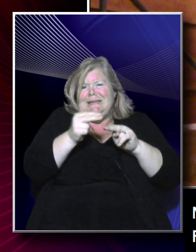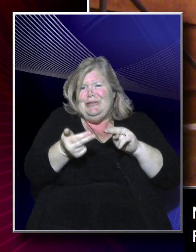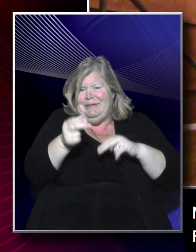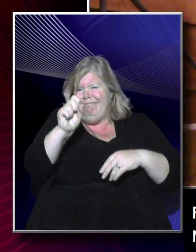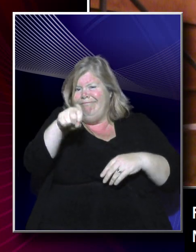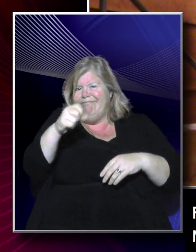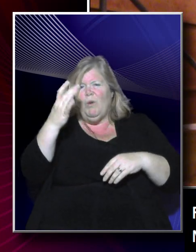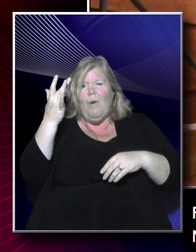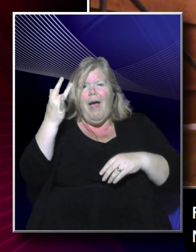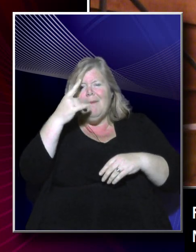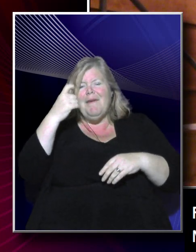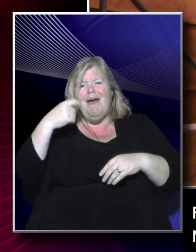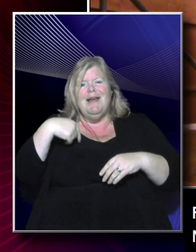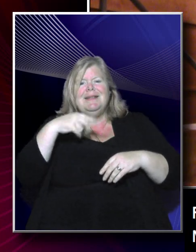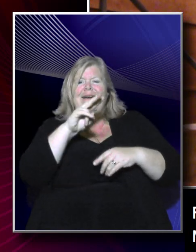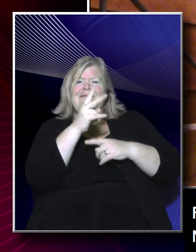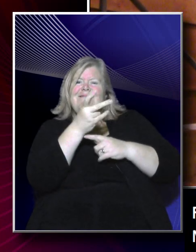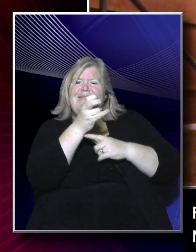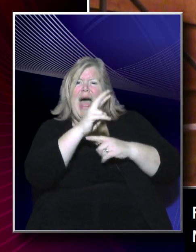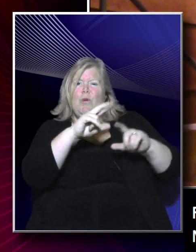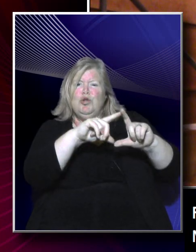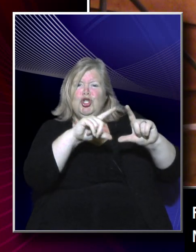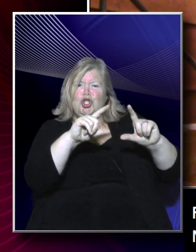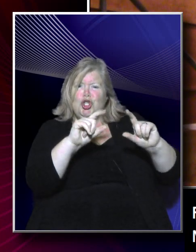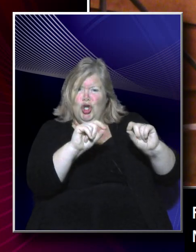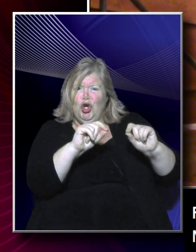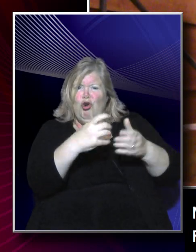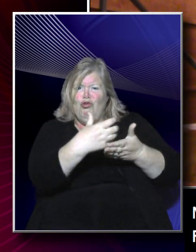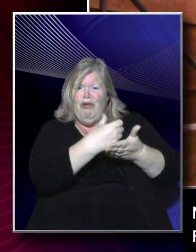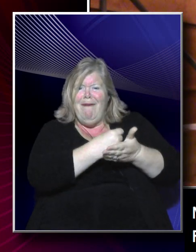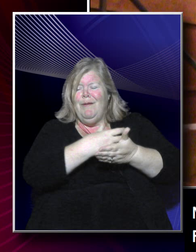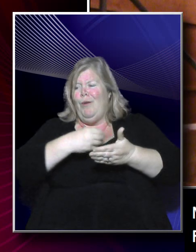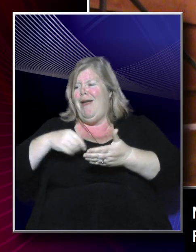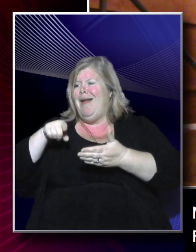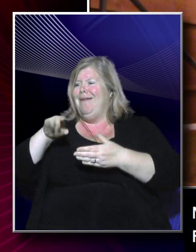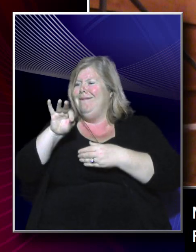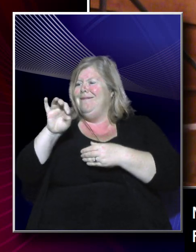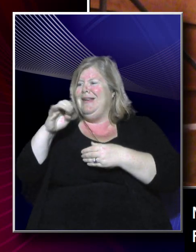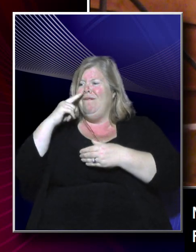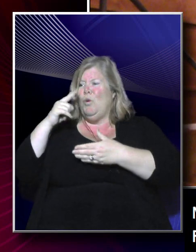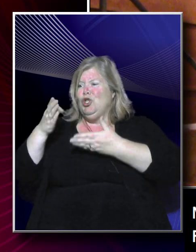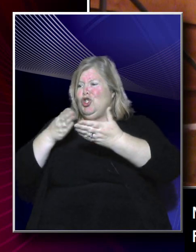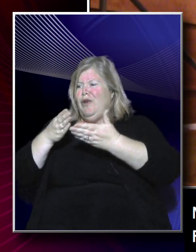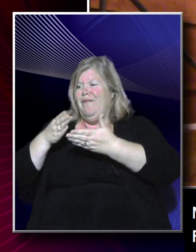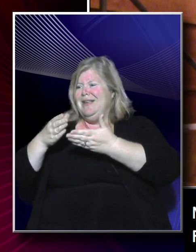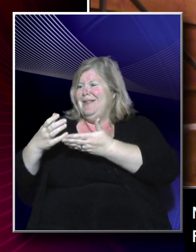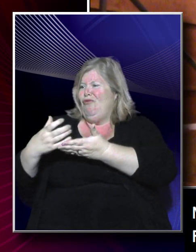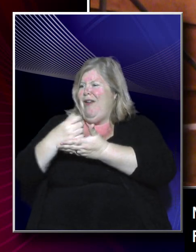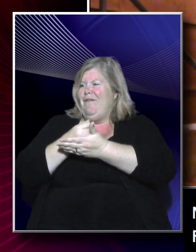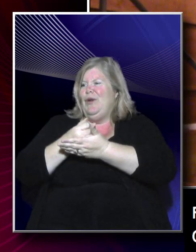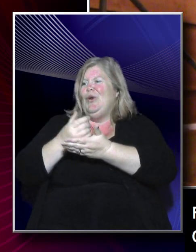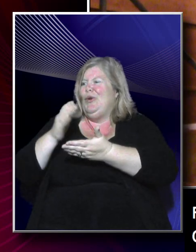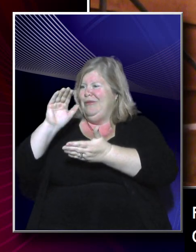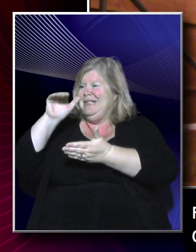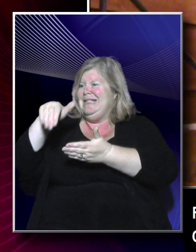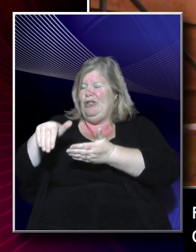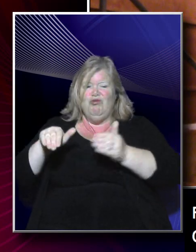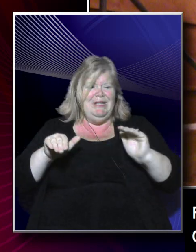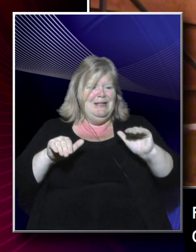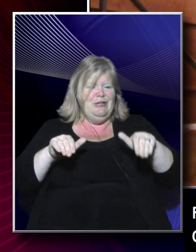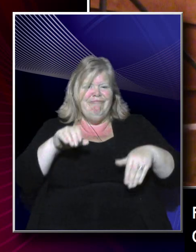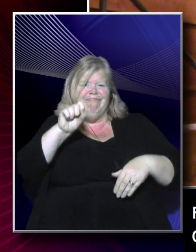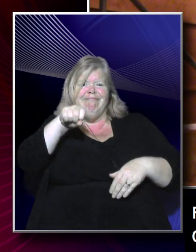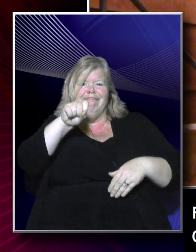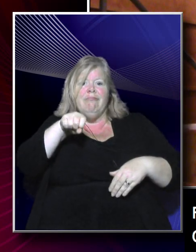to the voucher revenue and fee-for-service revenues that have decreased. Overall, our total operating expenses